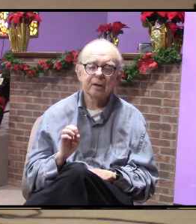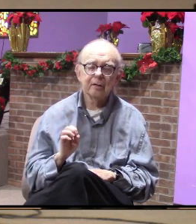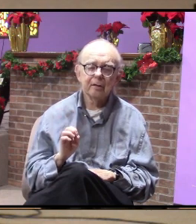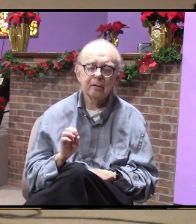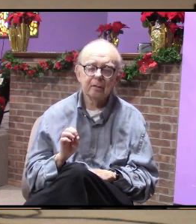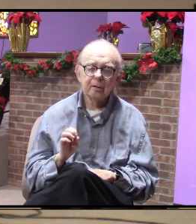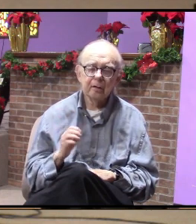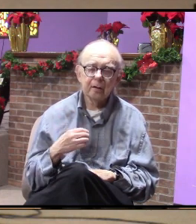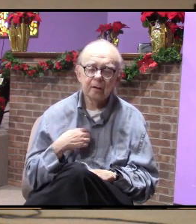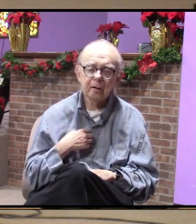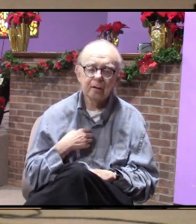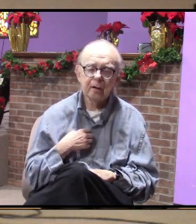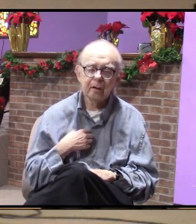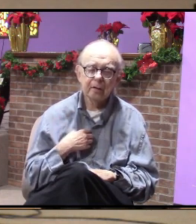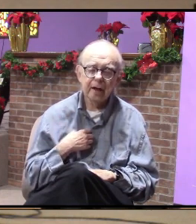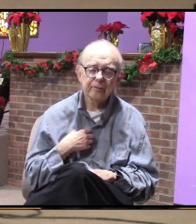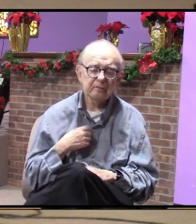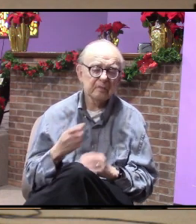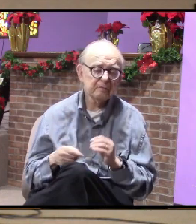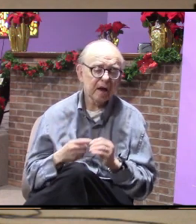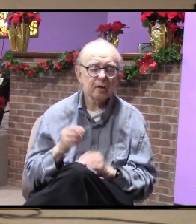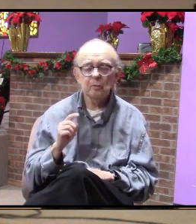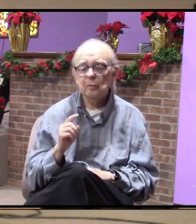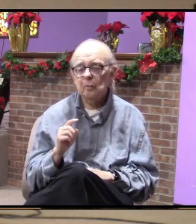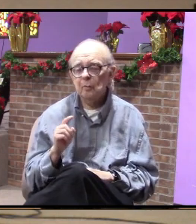You would have about 100 guys